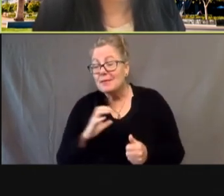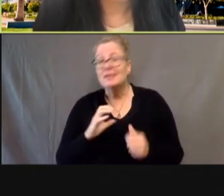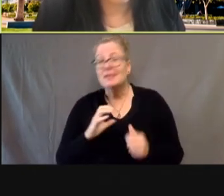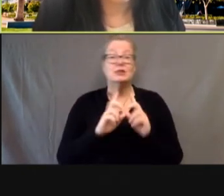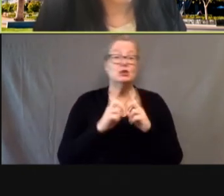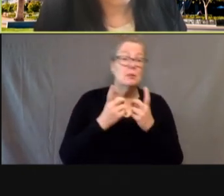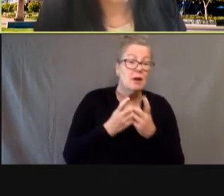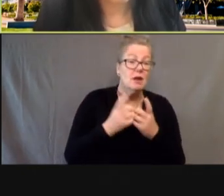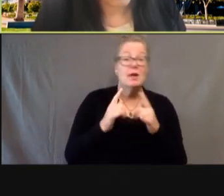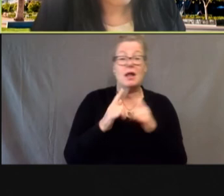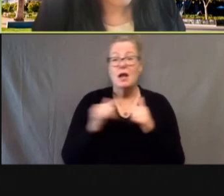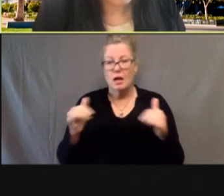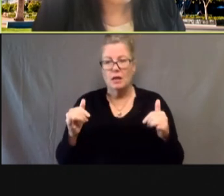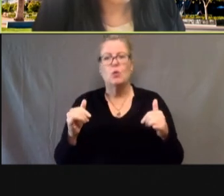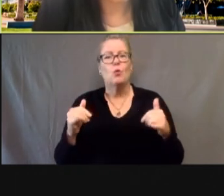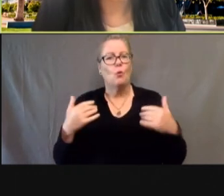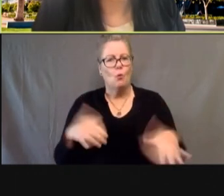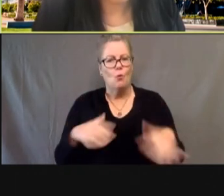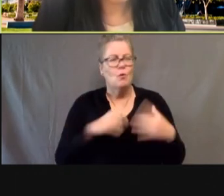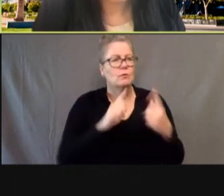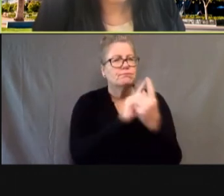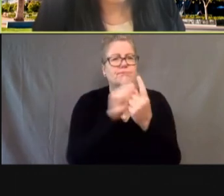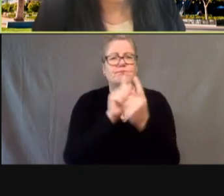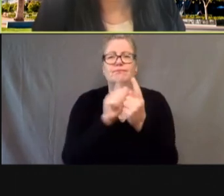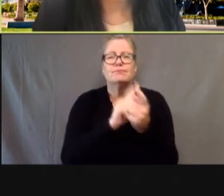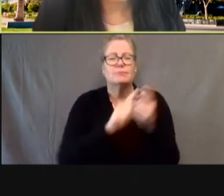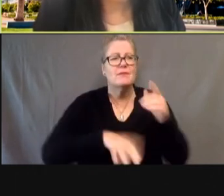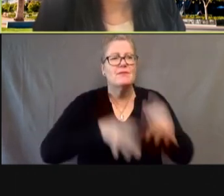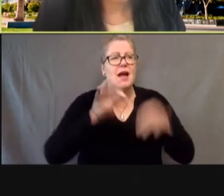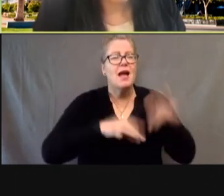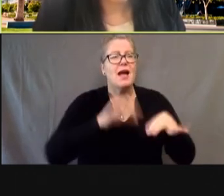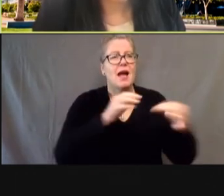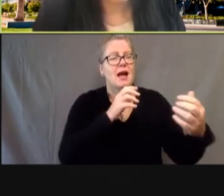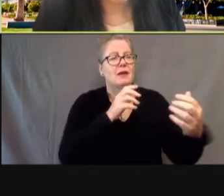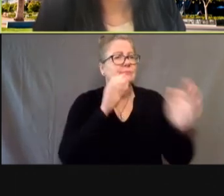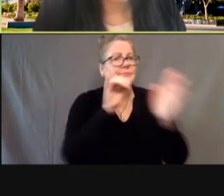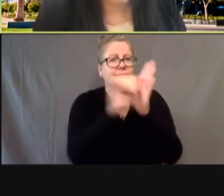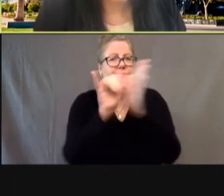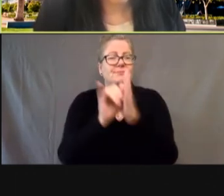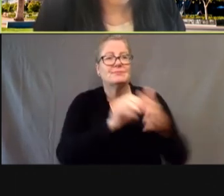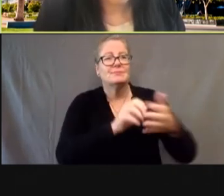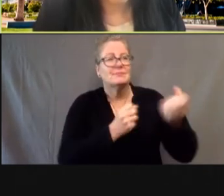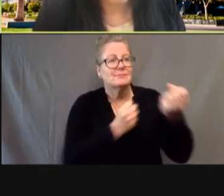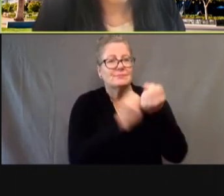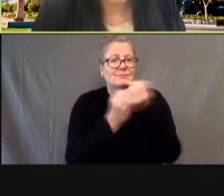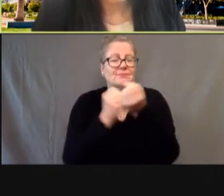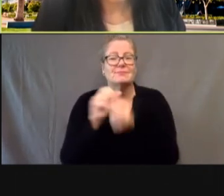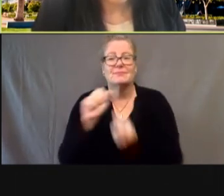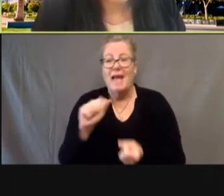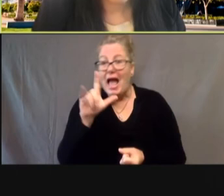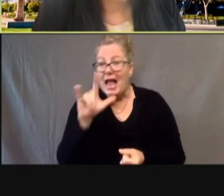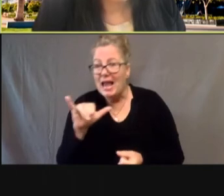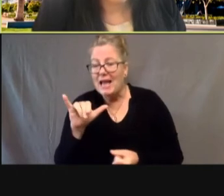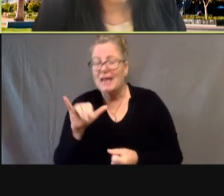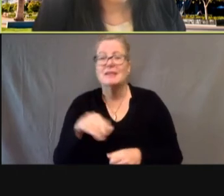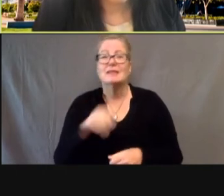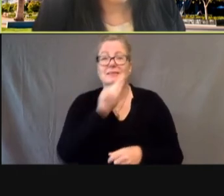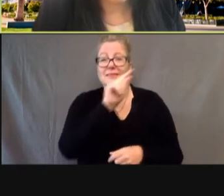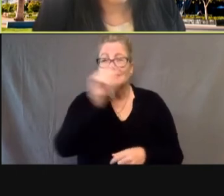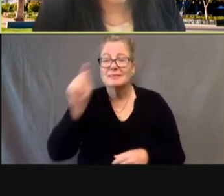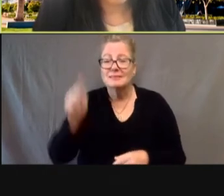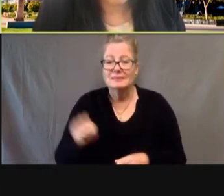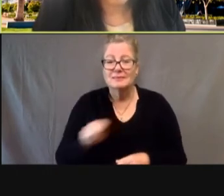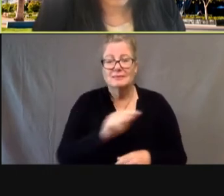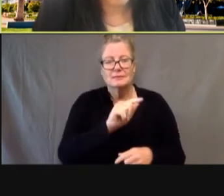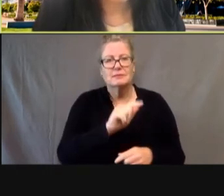only gain incredible allies and support, but it also served to very importantly normalize the inclusion